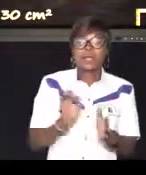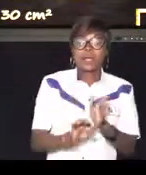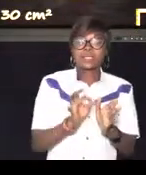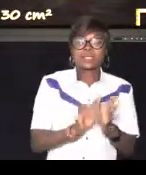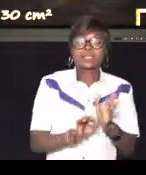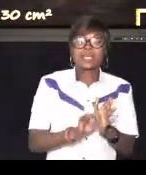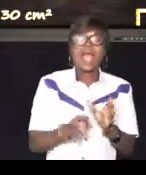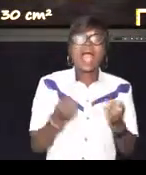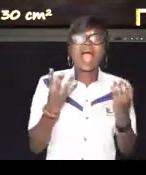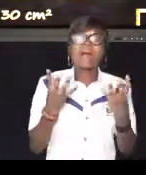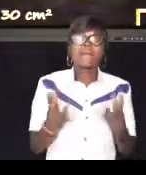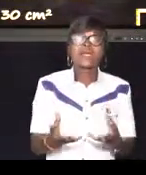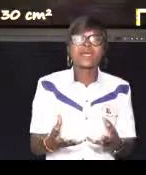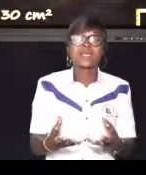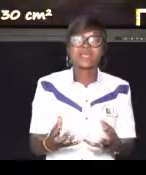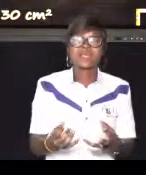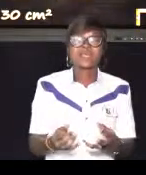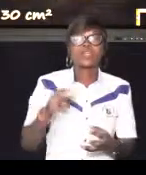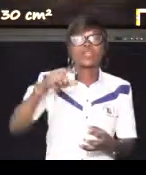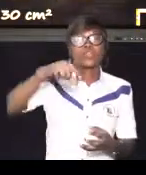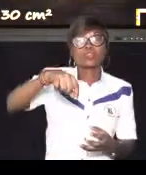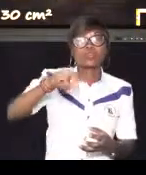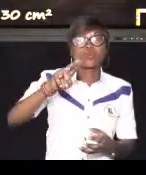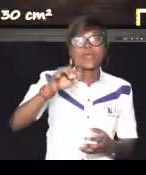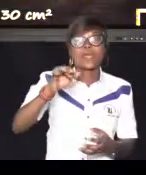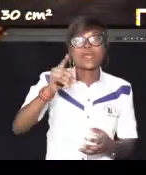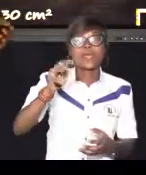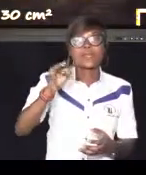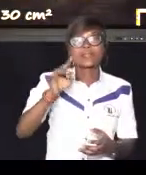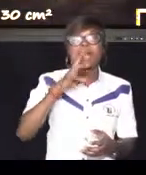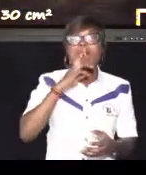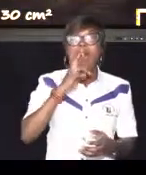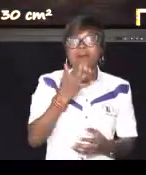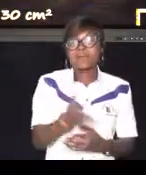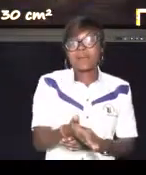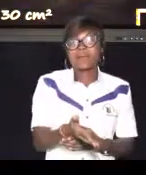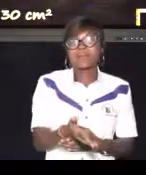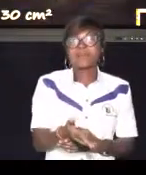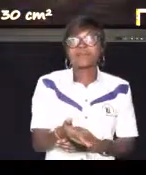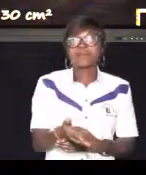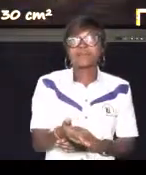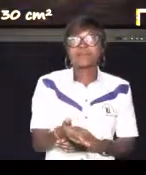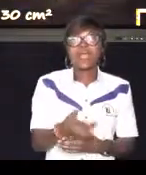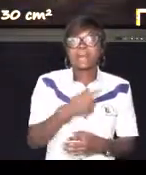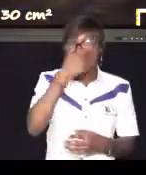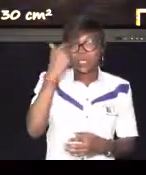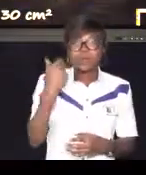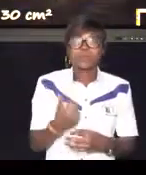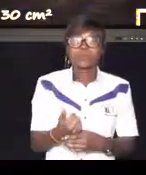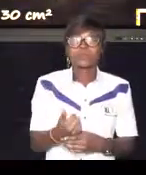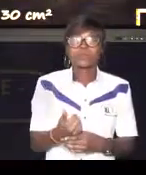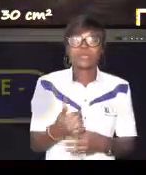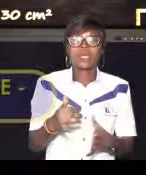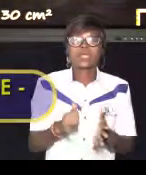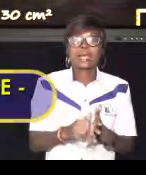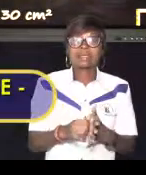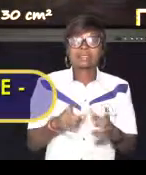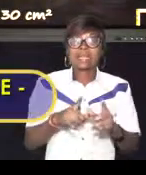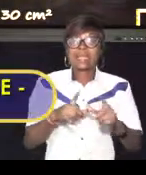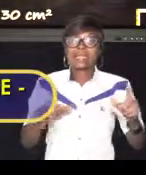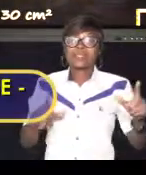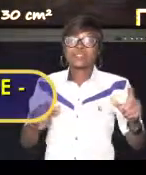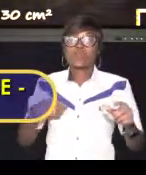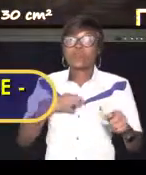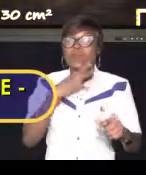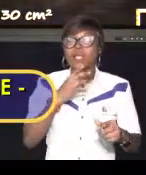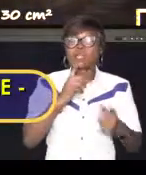many squares are inside. So it will be incorrect to say there are 30 centimeter. The area is 30 centimeter, because that's